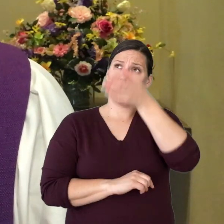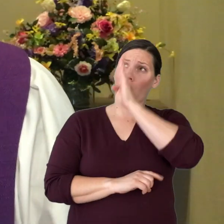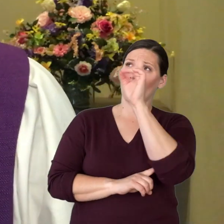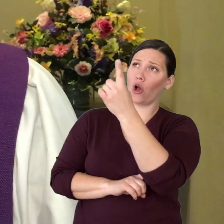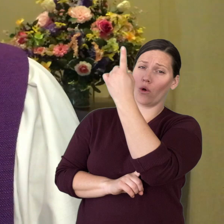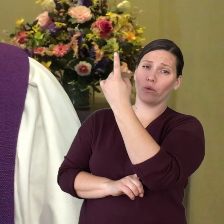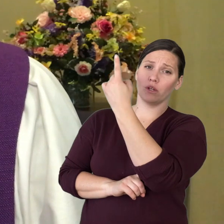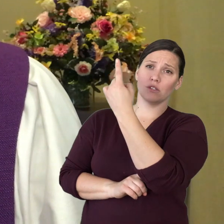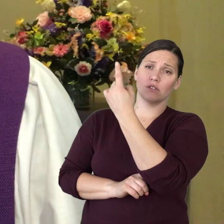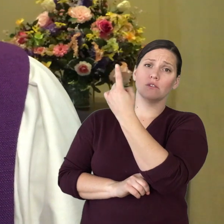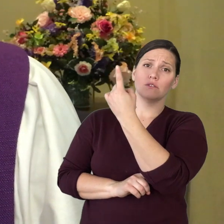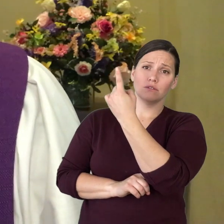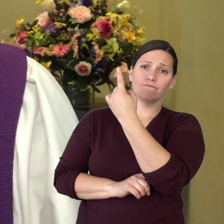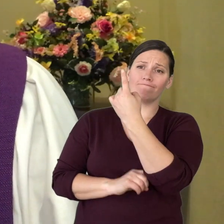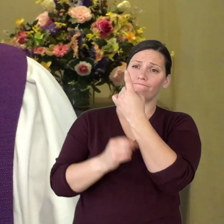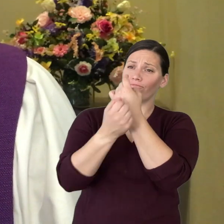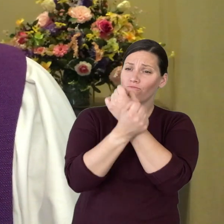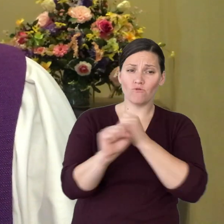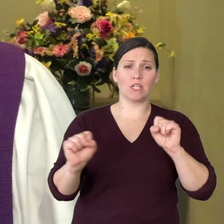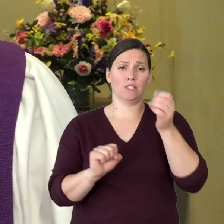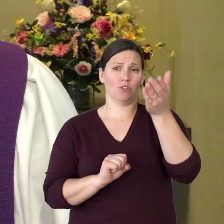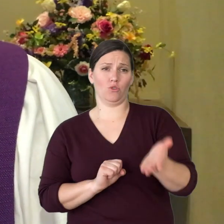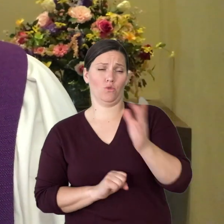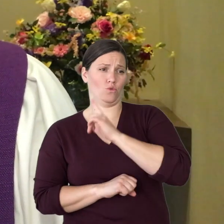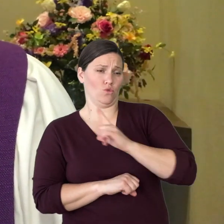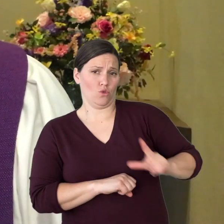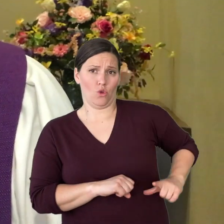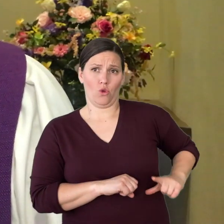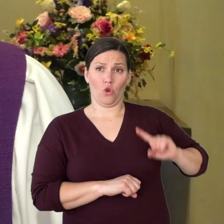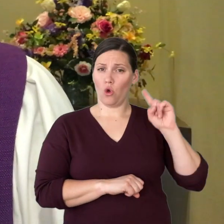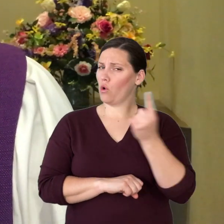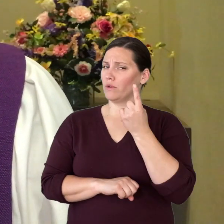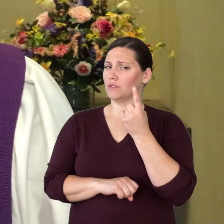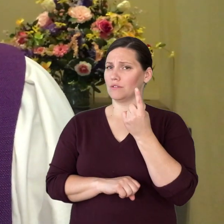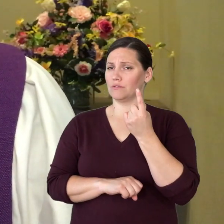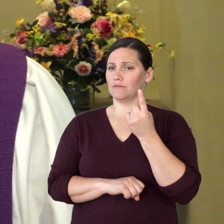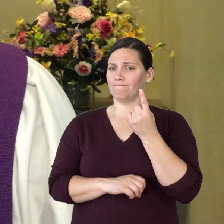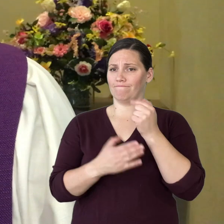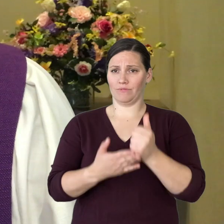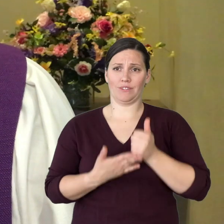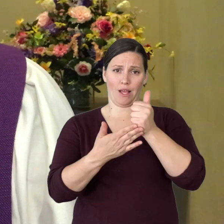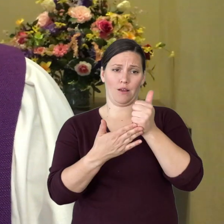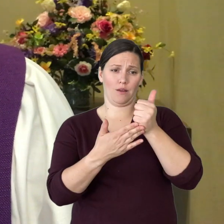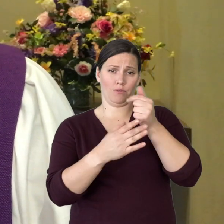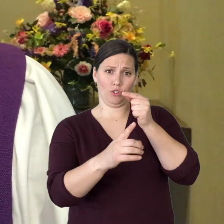God alone rescues you. The Lord alone helps